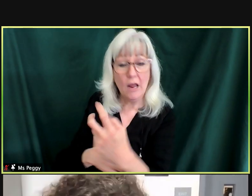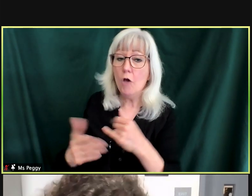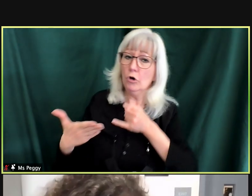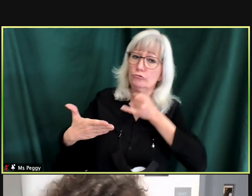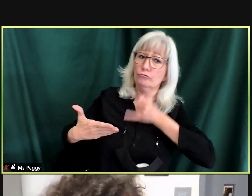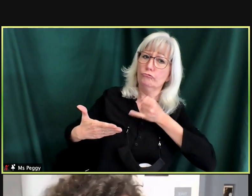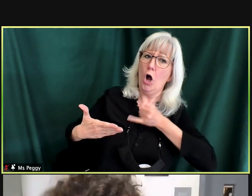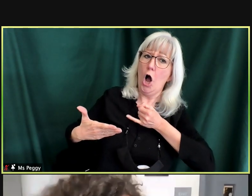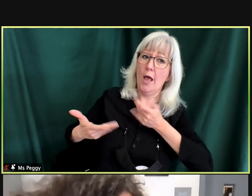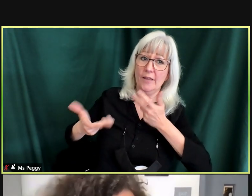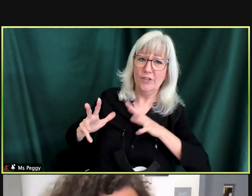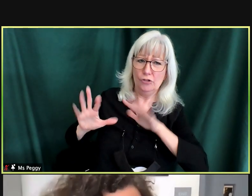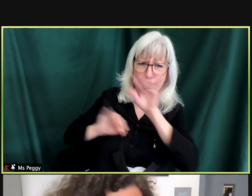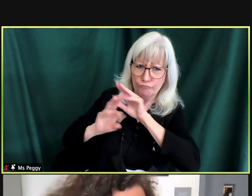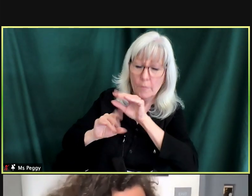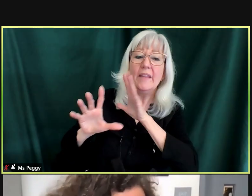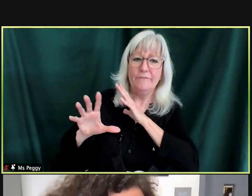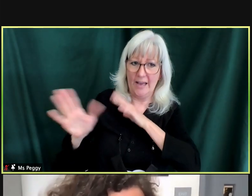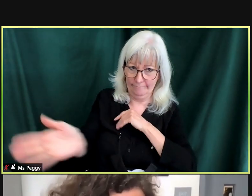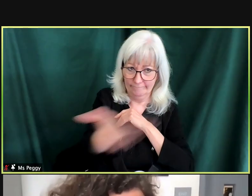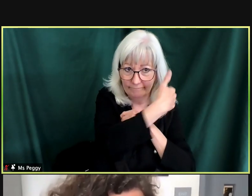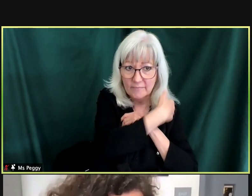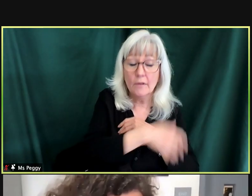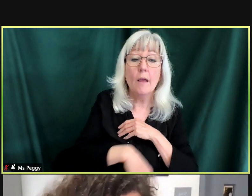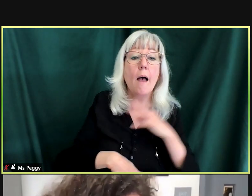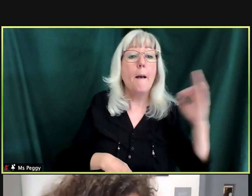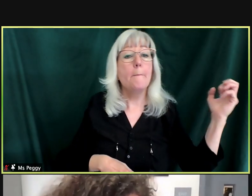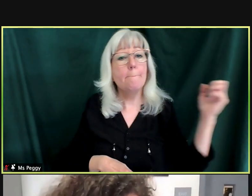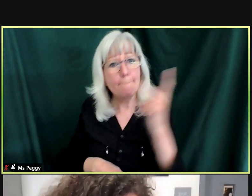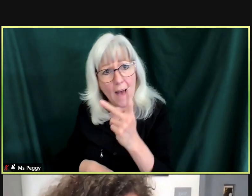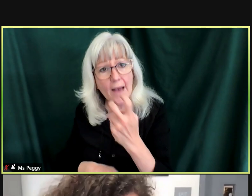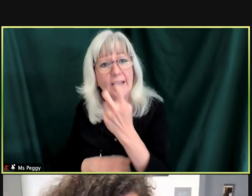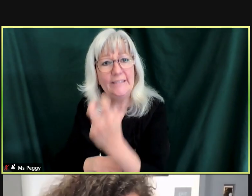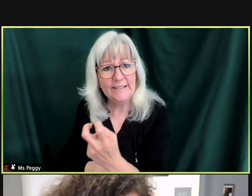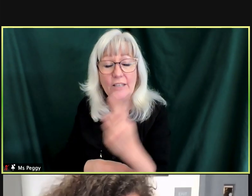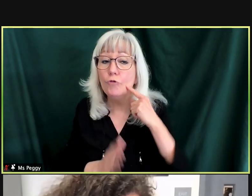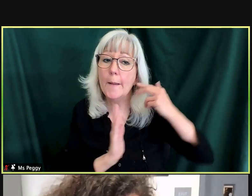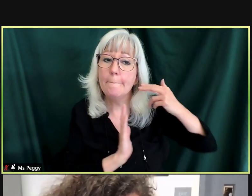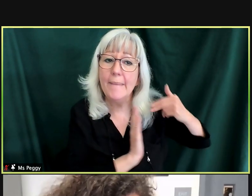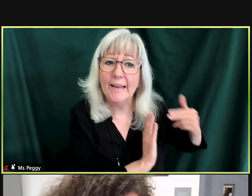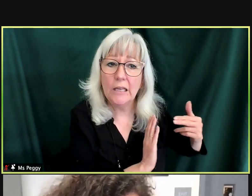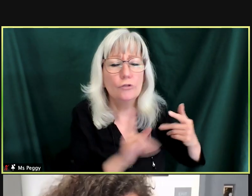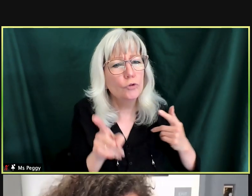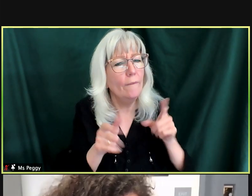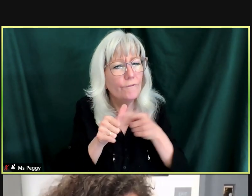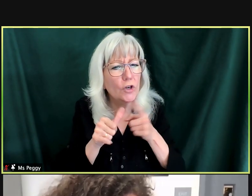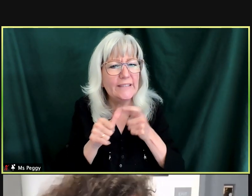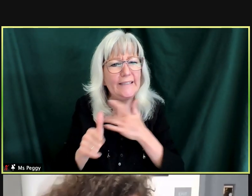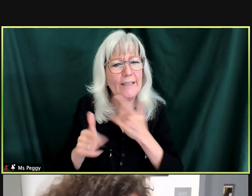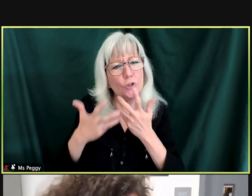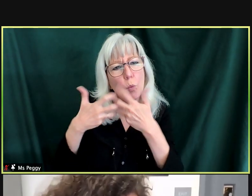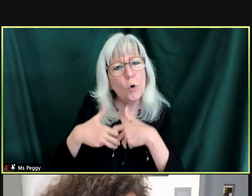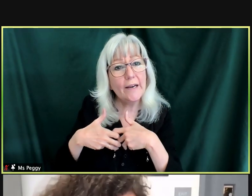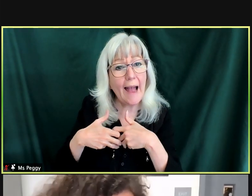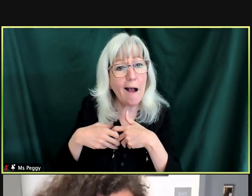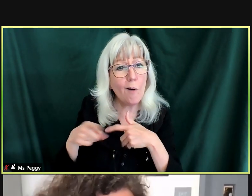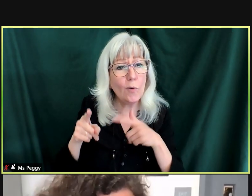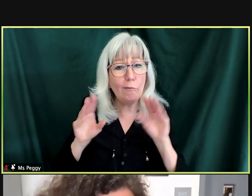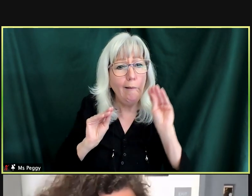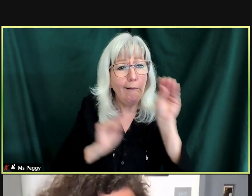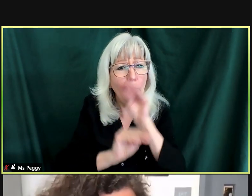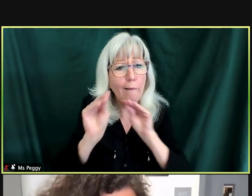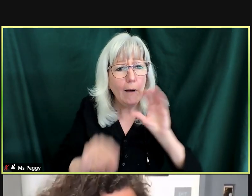a painting. So he would often work out the compositions for his paintings by drawing and making